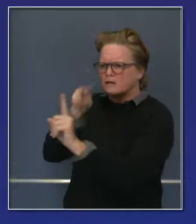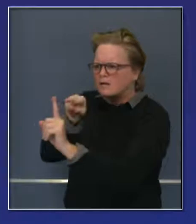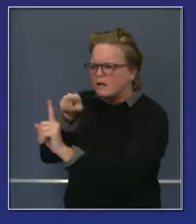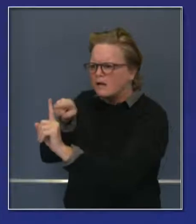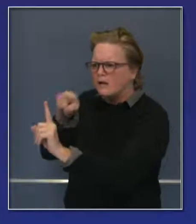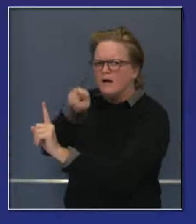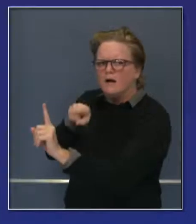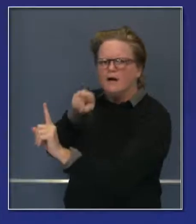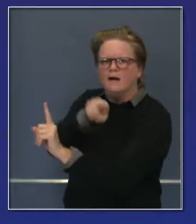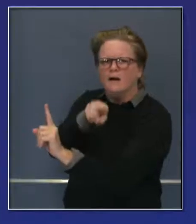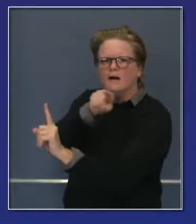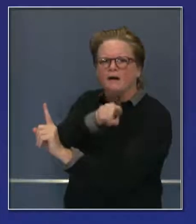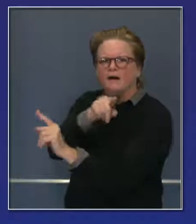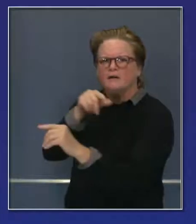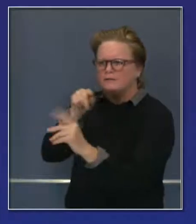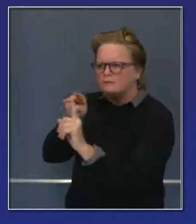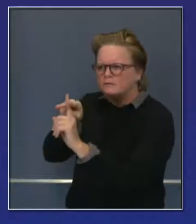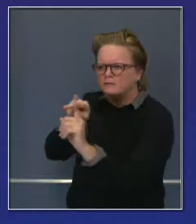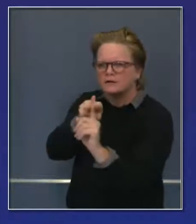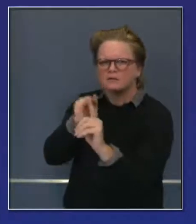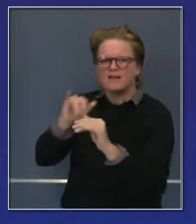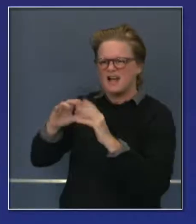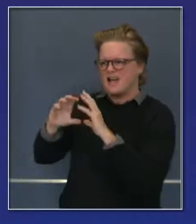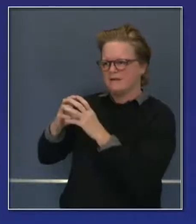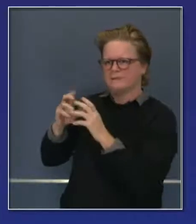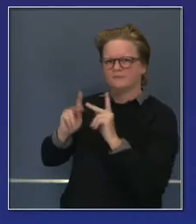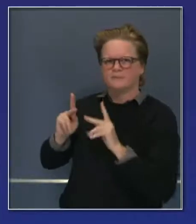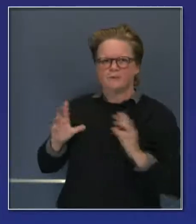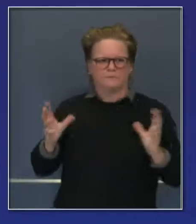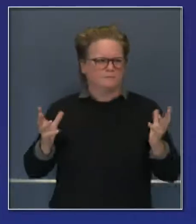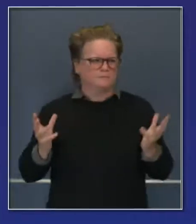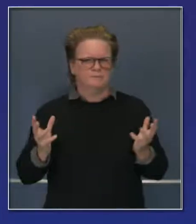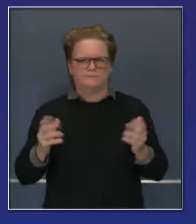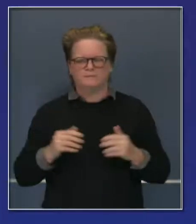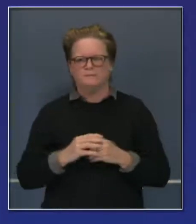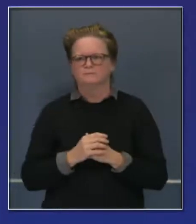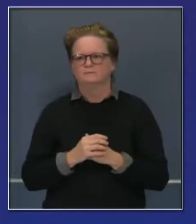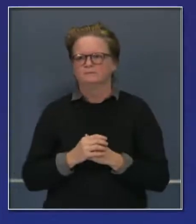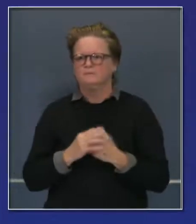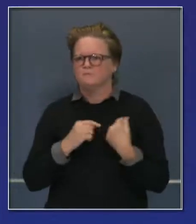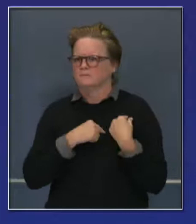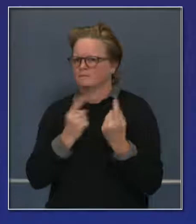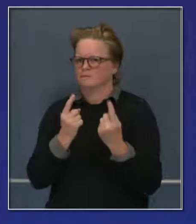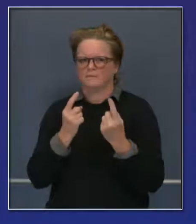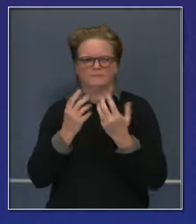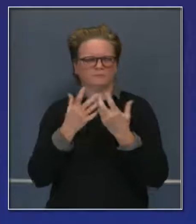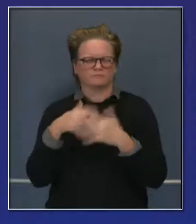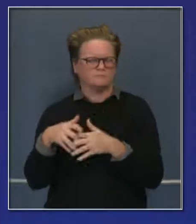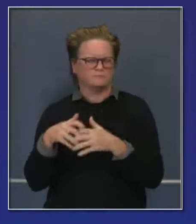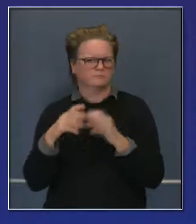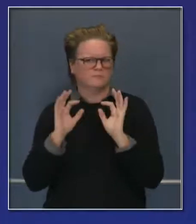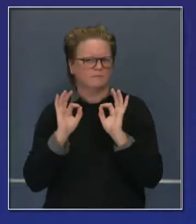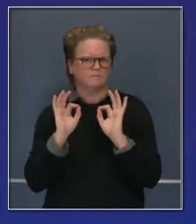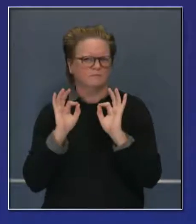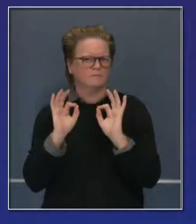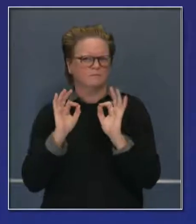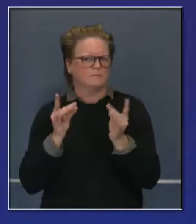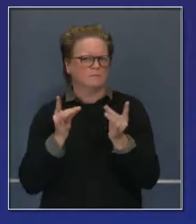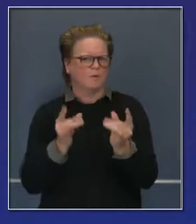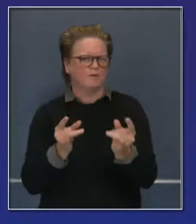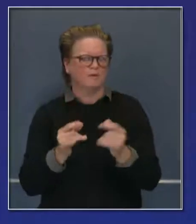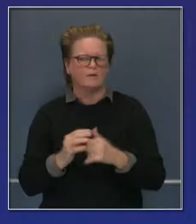winter months and start to see a mass distribution of these vaccines in April, May,